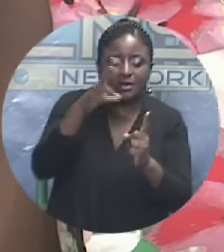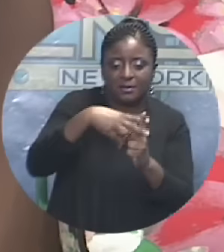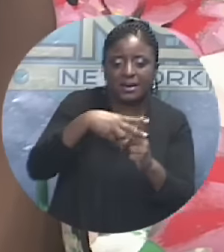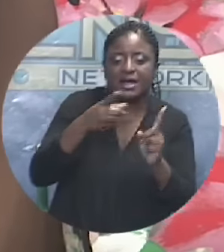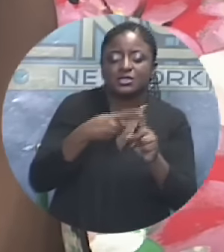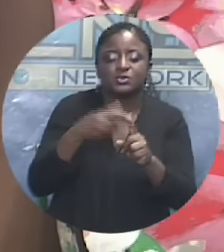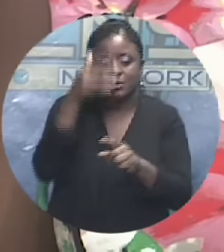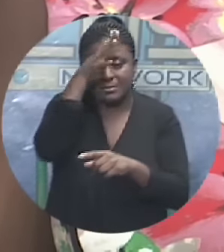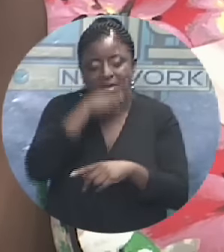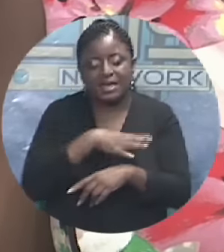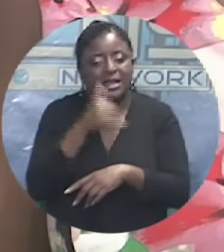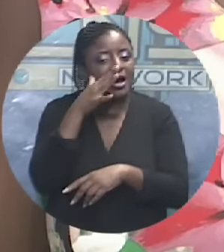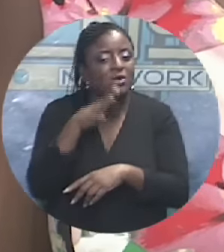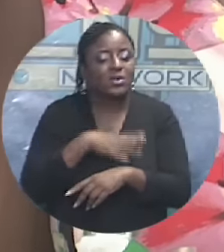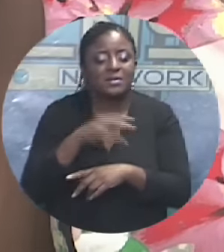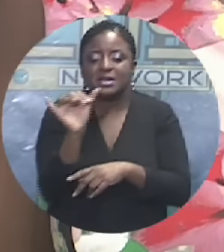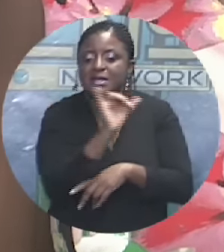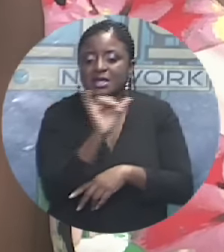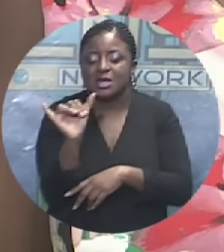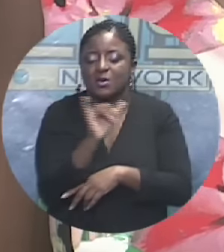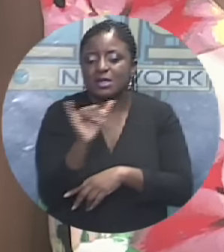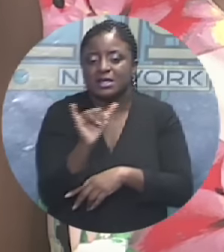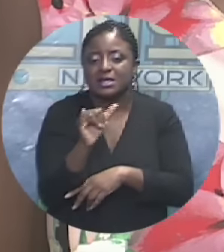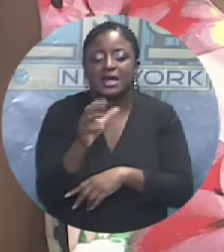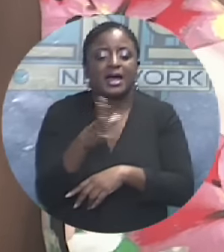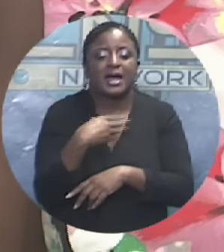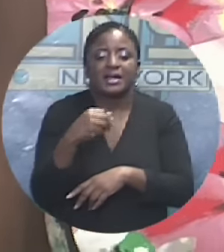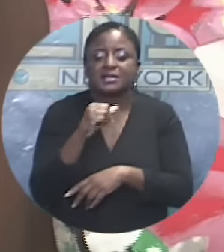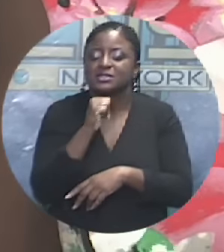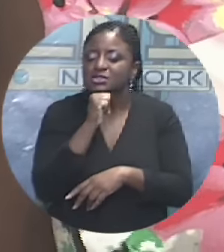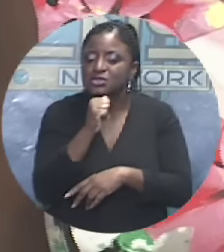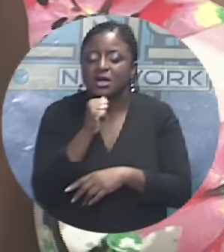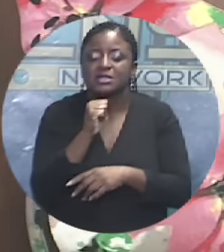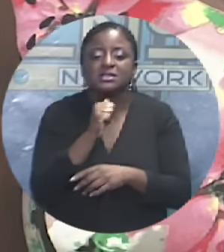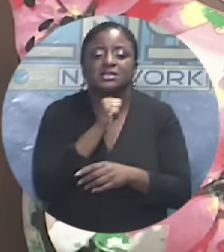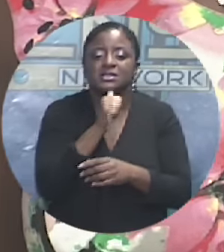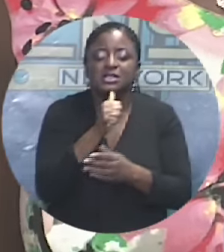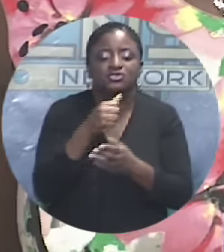and women equally across the board and does not disrespect the men of our country.